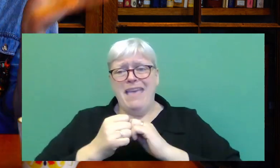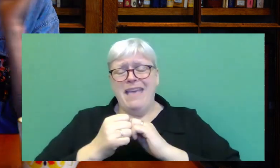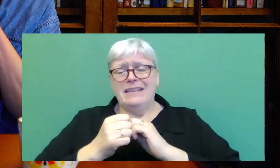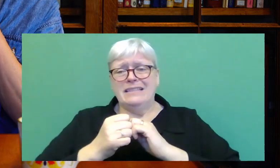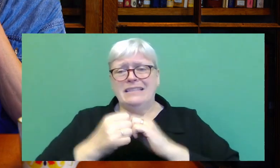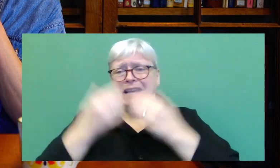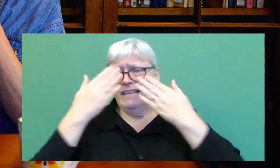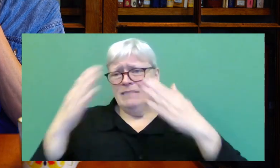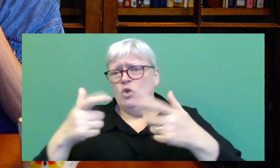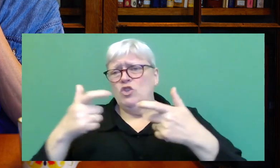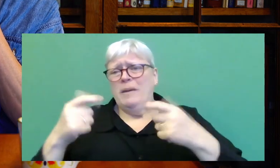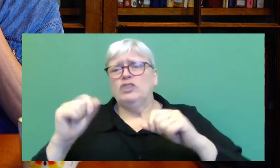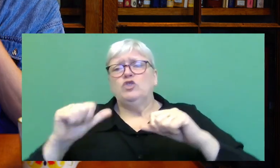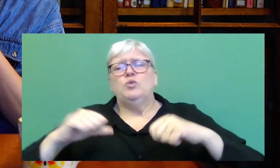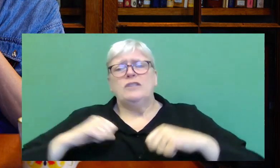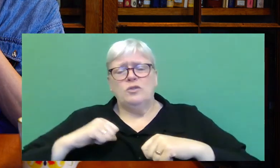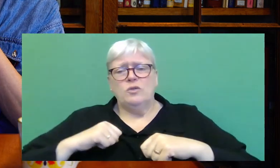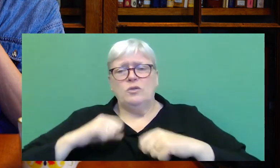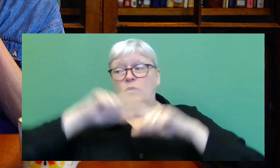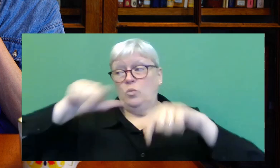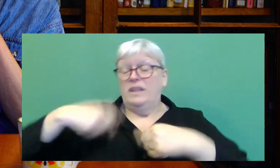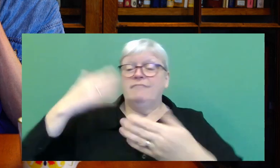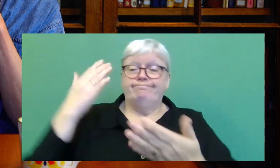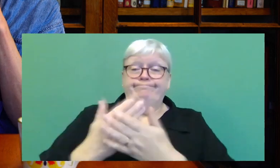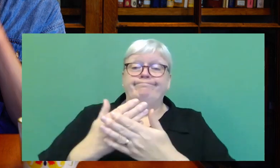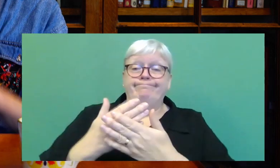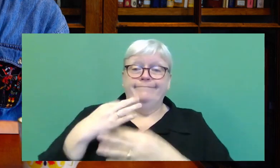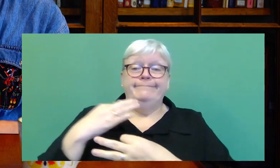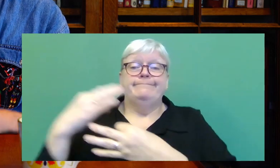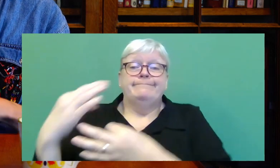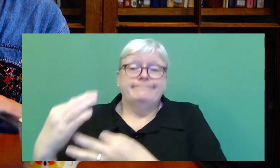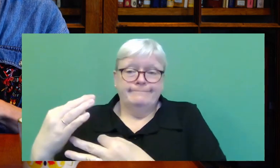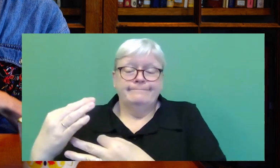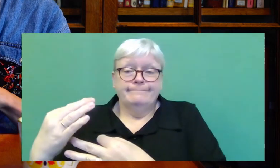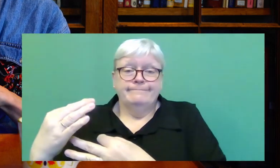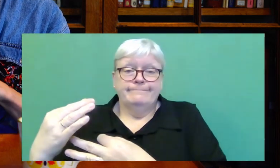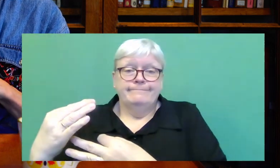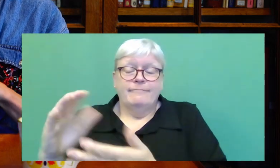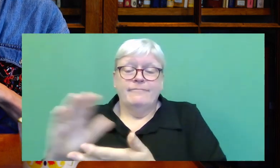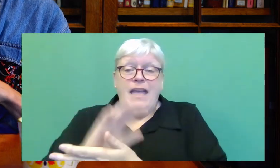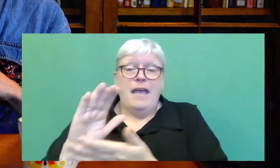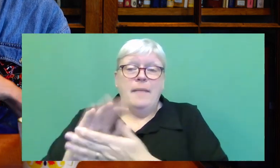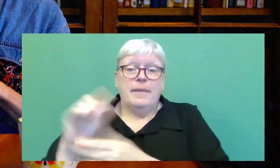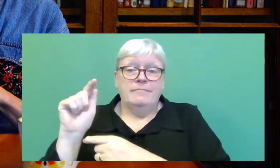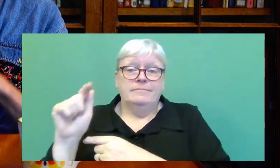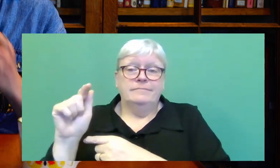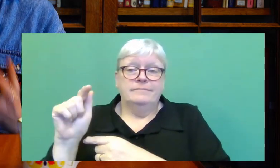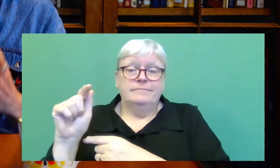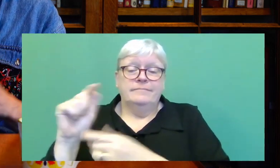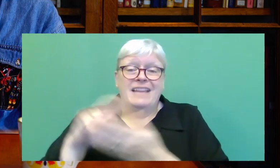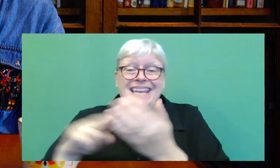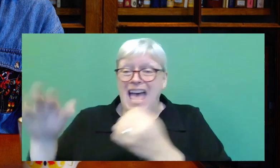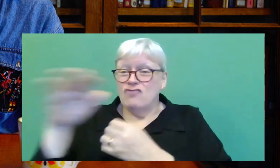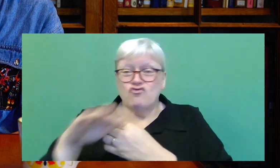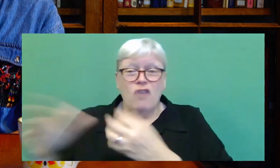that you would sort of take a party into the natural landscape with, to almost confess these things. And it felt